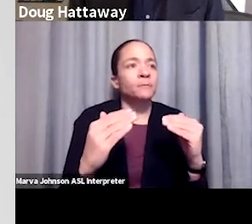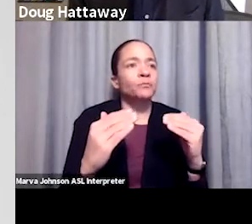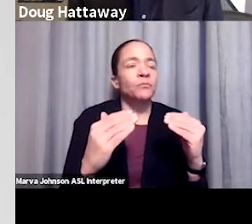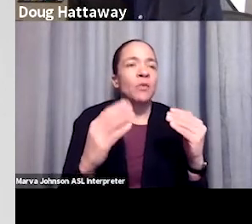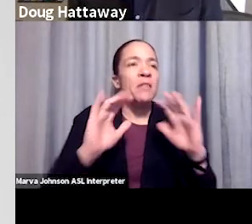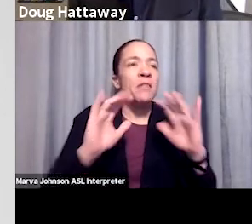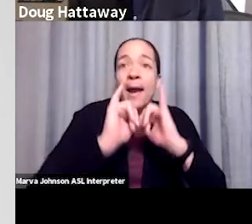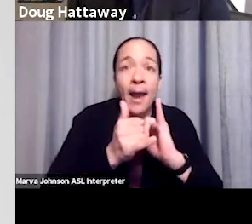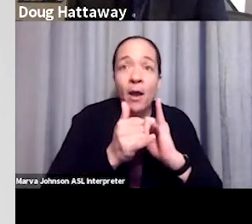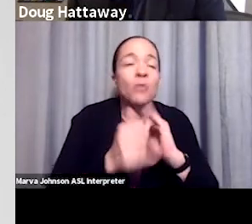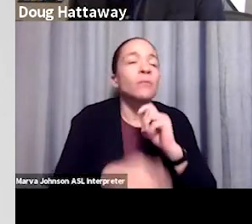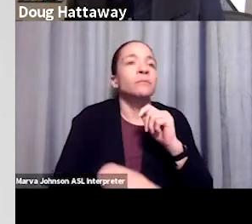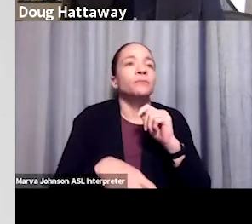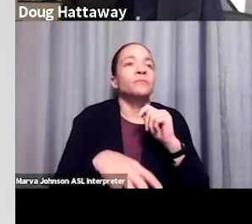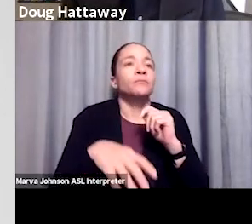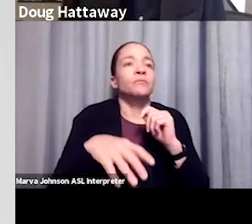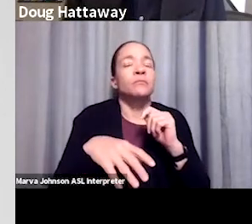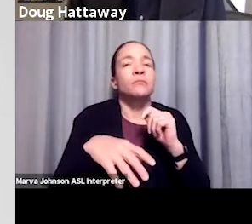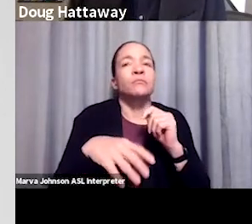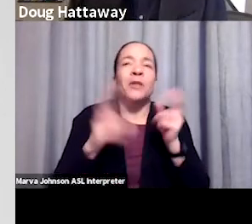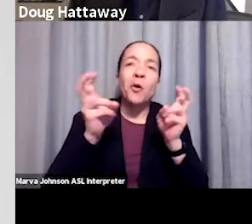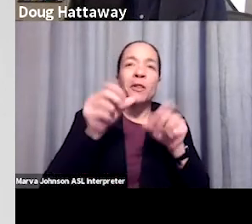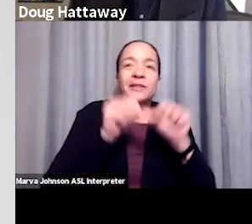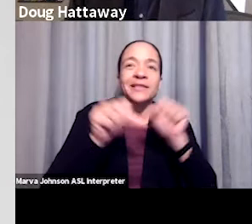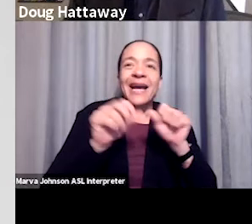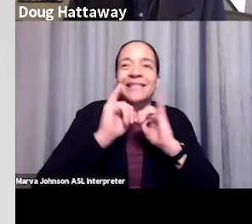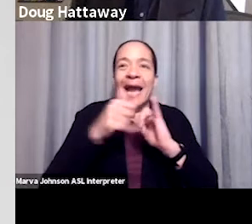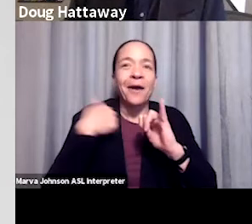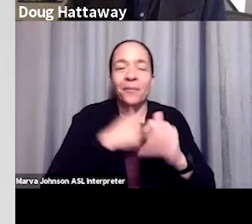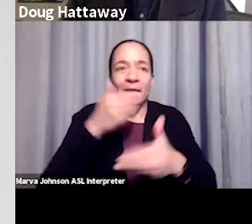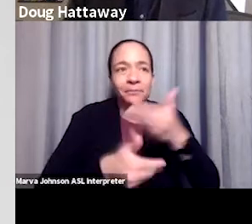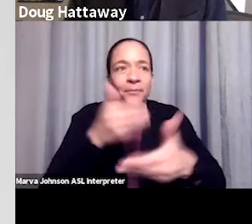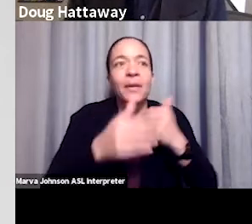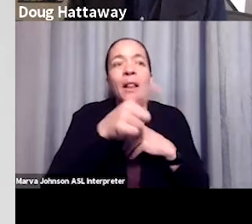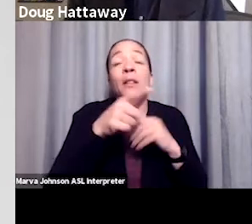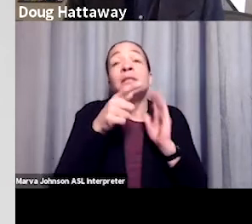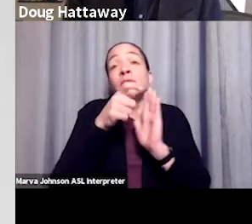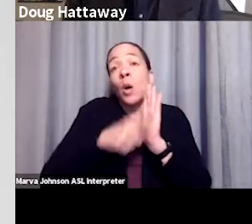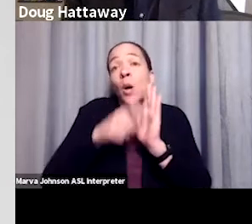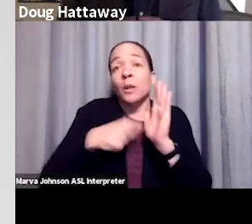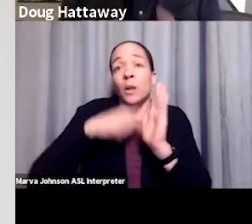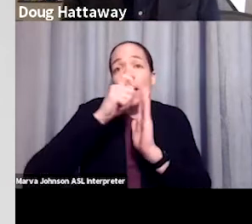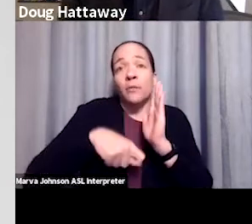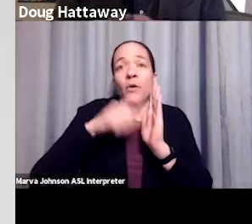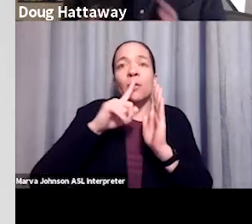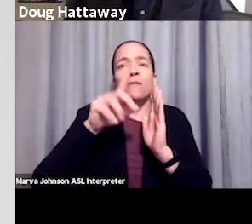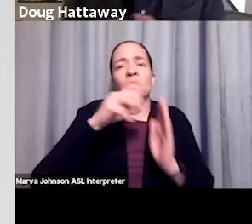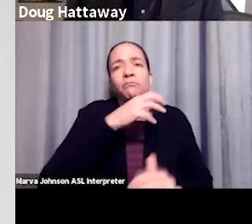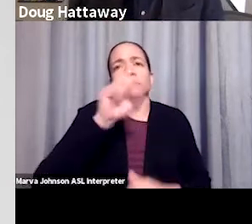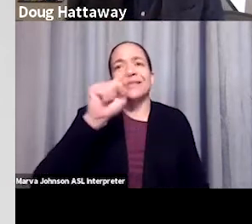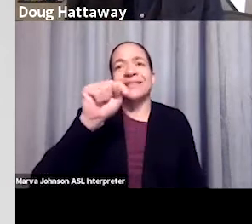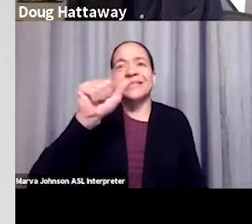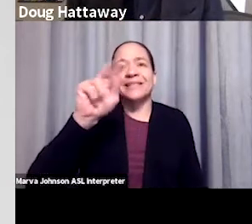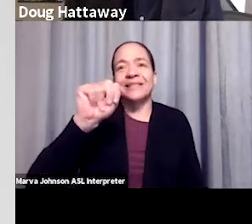If you really want to walk out on the science, this is a article I wrote about it for Stanford Social Innovation Review. We call